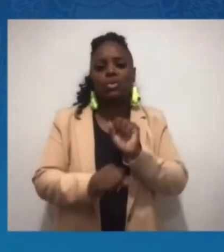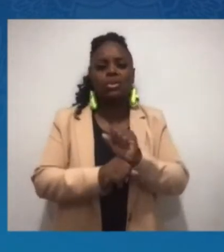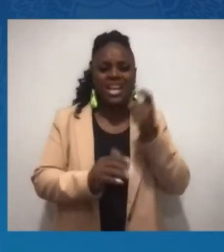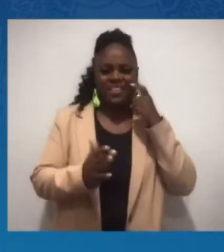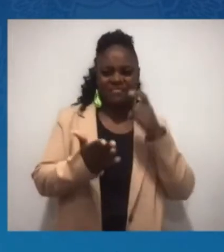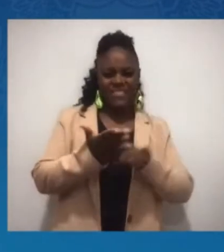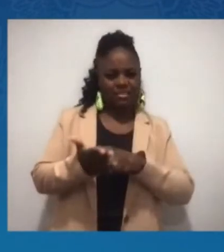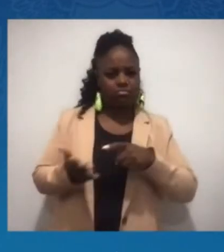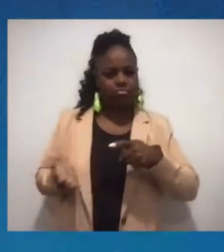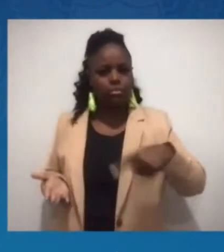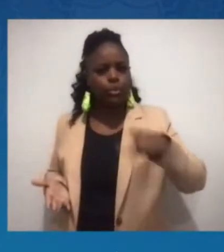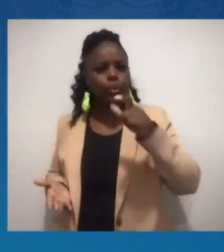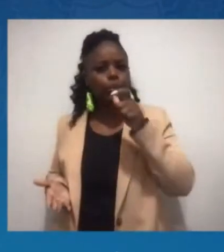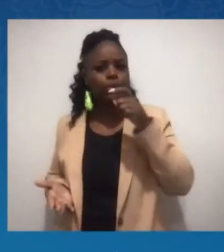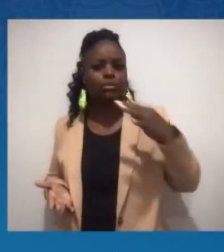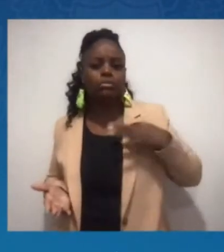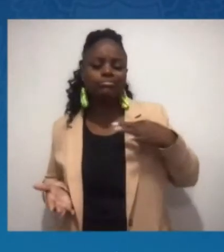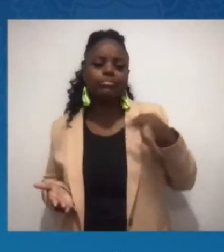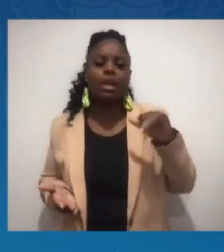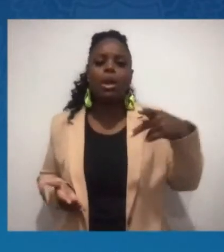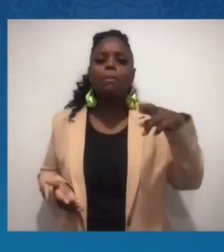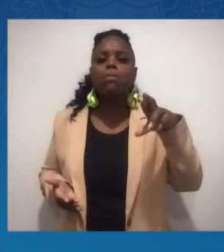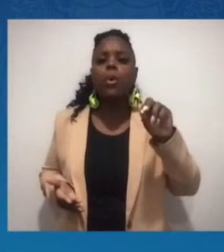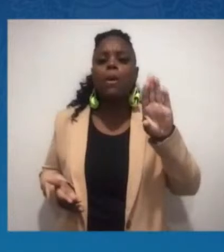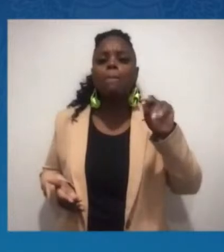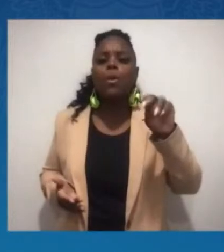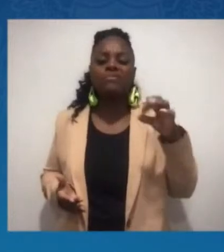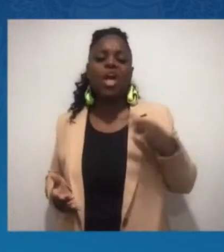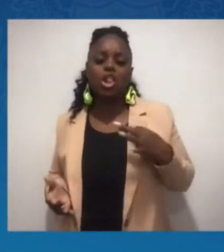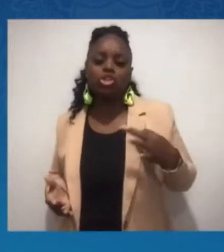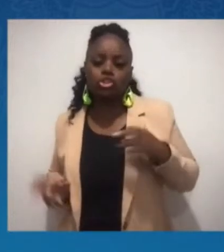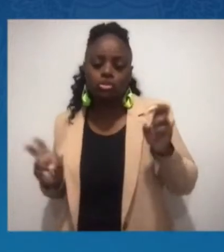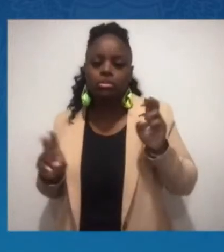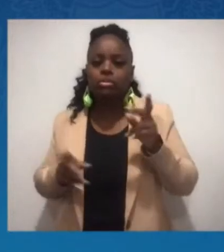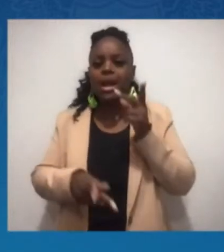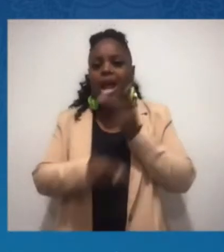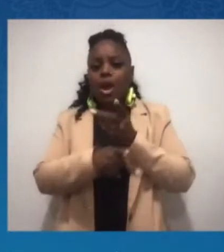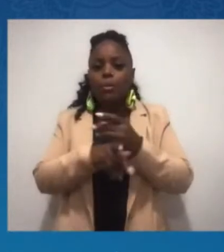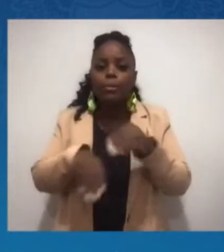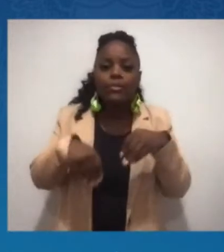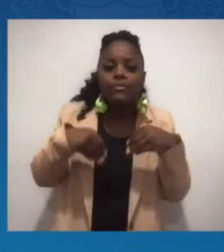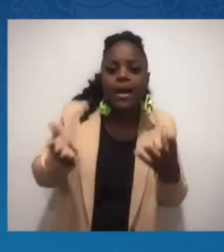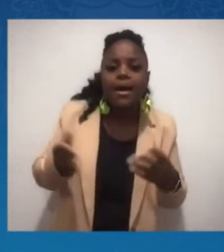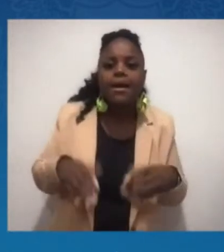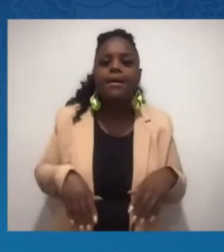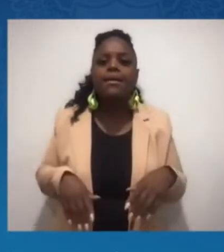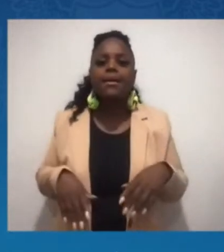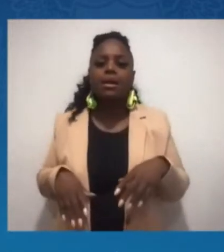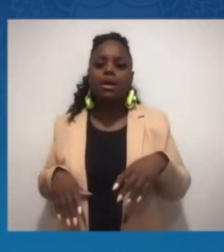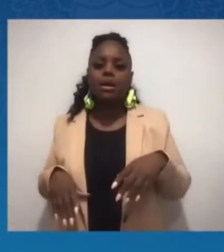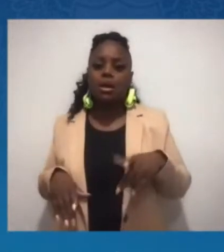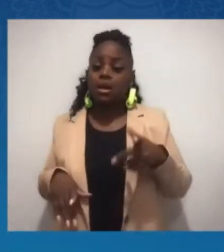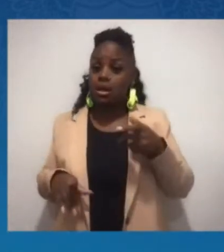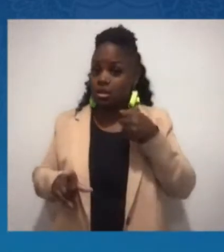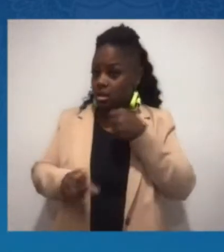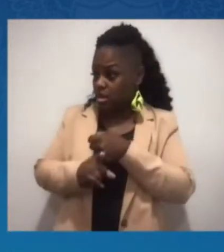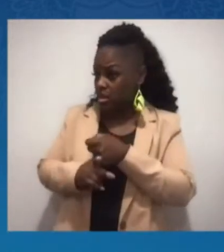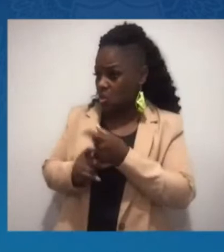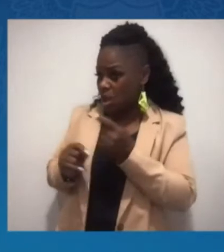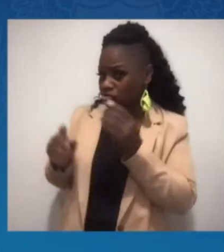providers, for example, can have legal assistance and advice when they need it. So